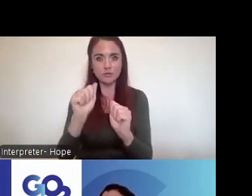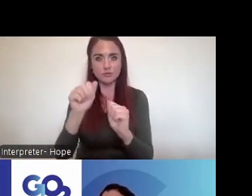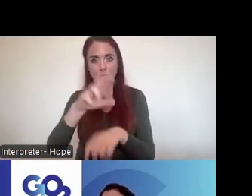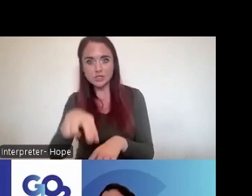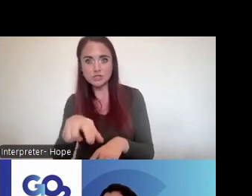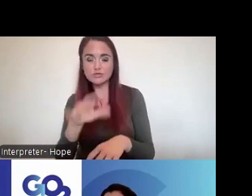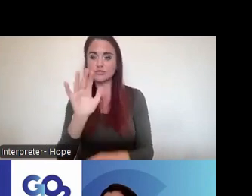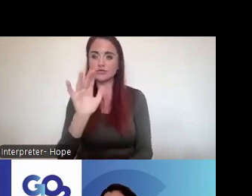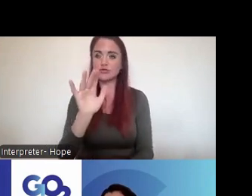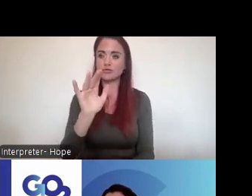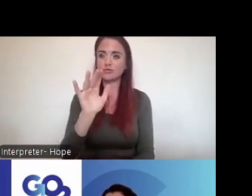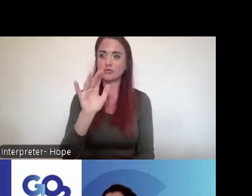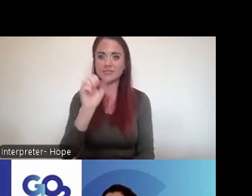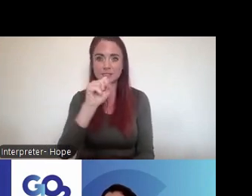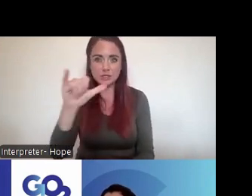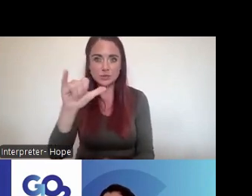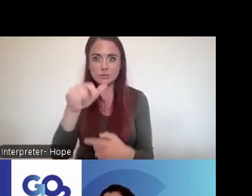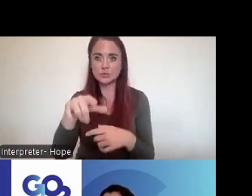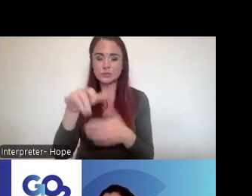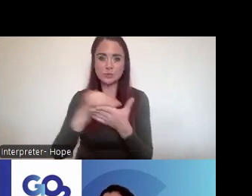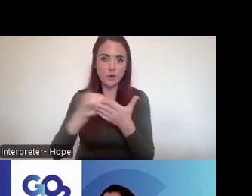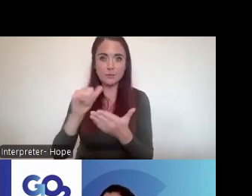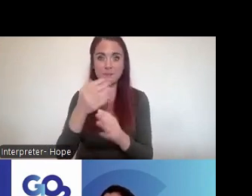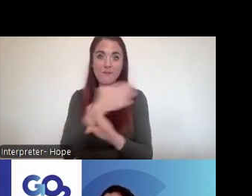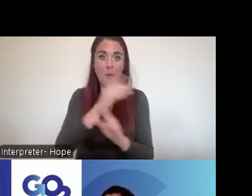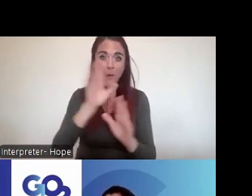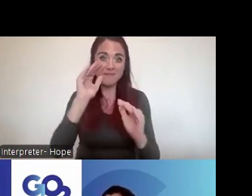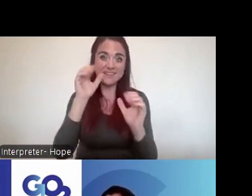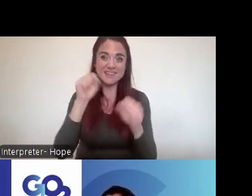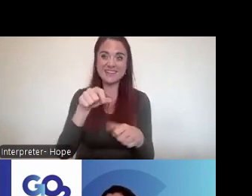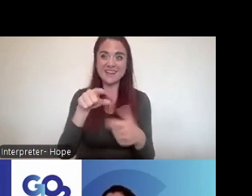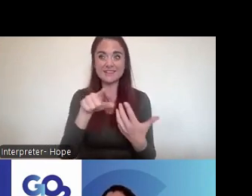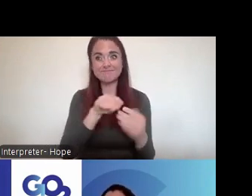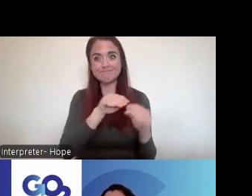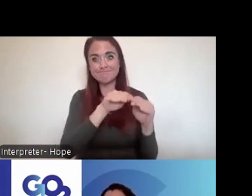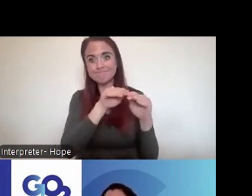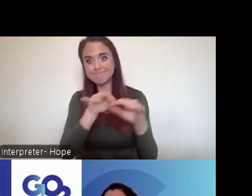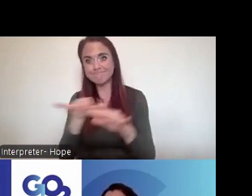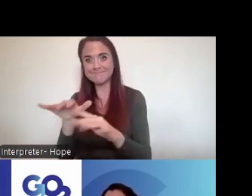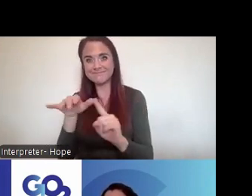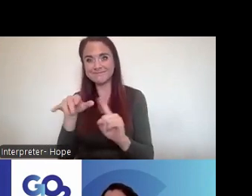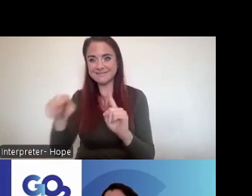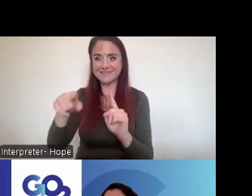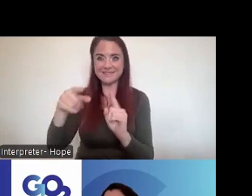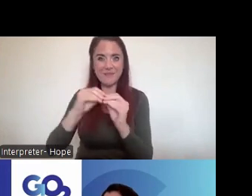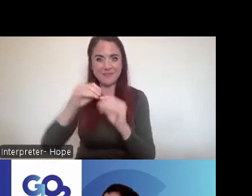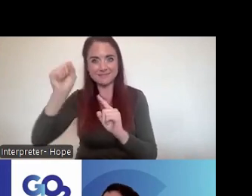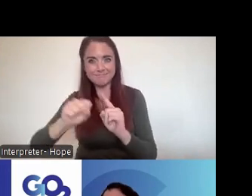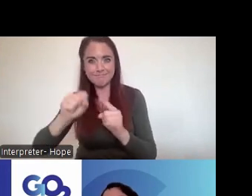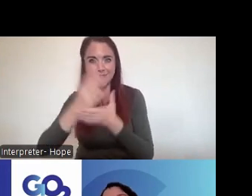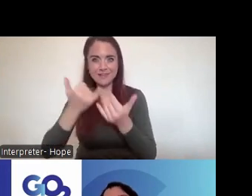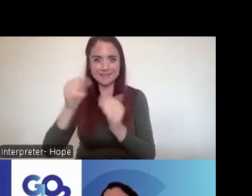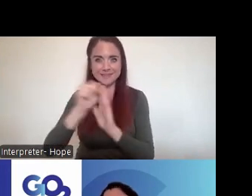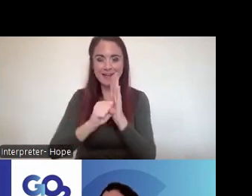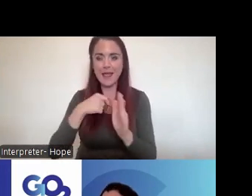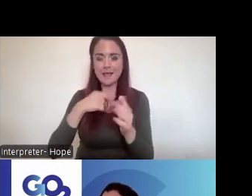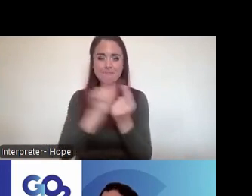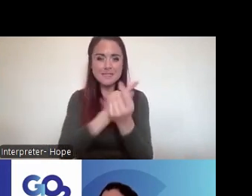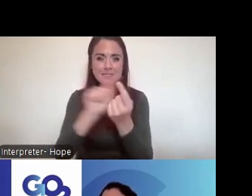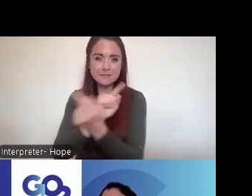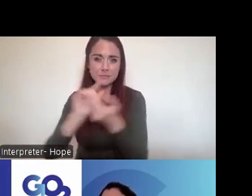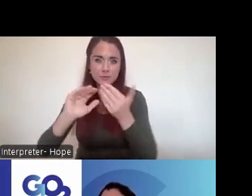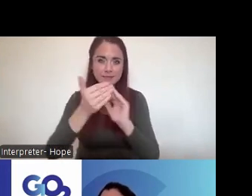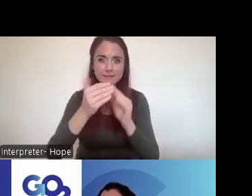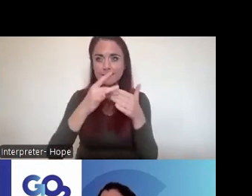and Syracuse, New York, before hopefully moving some of these efforts downstate. And so I've been meeting with community leaders, primary